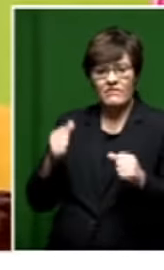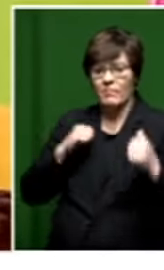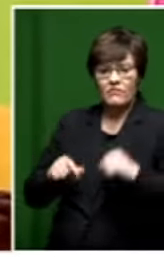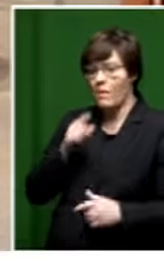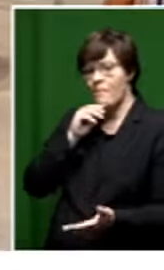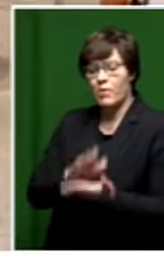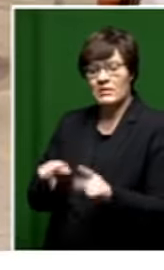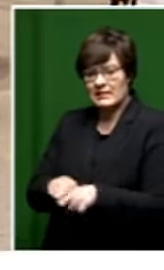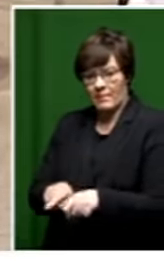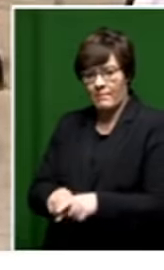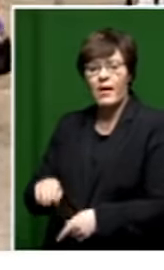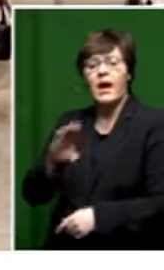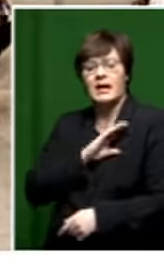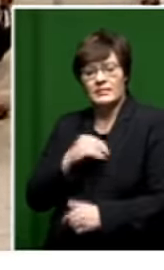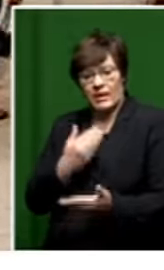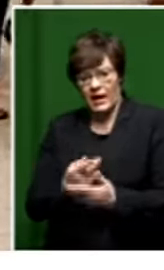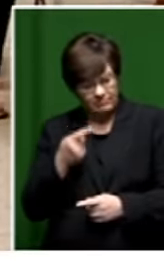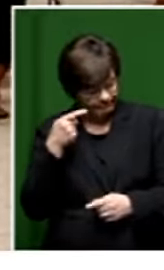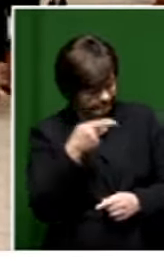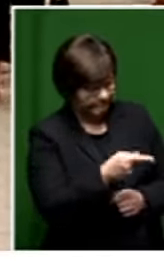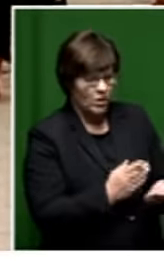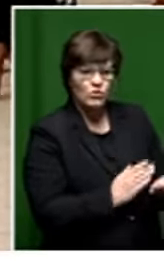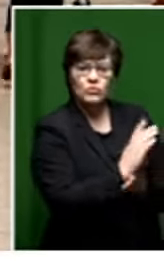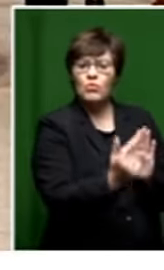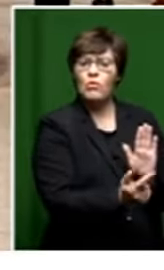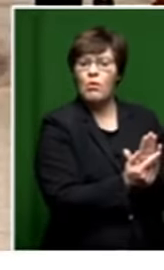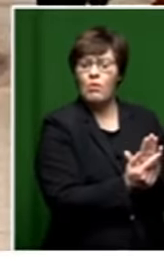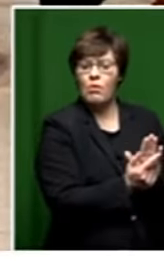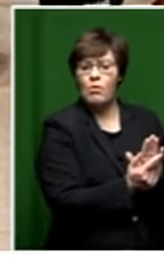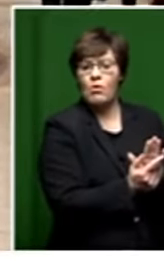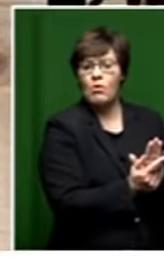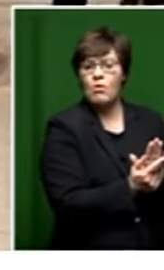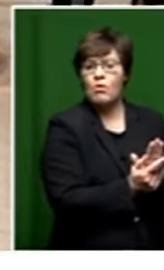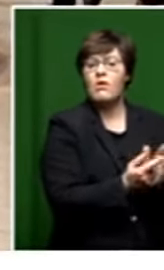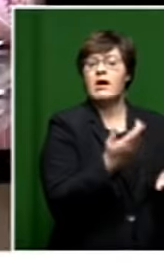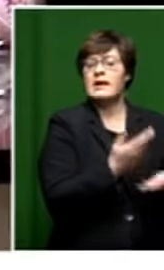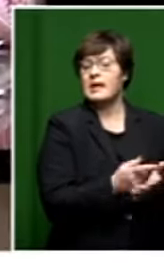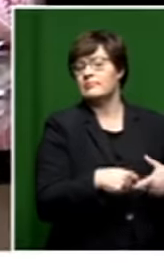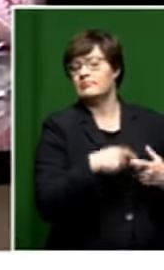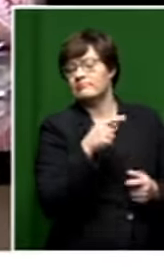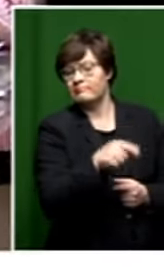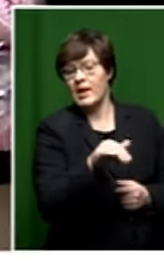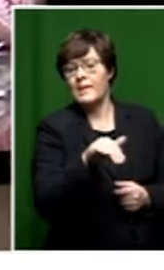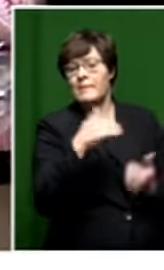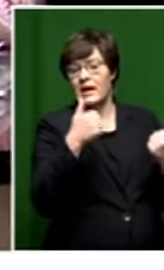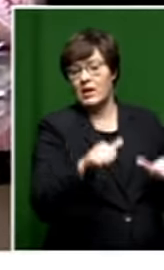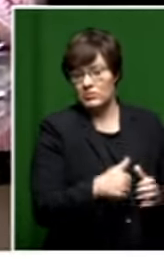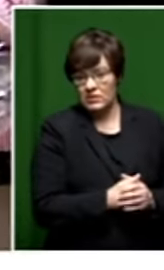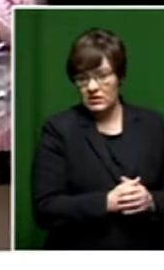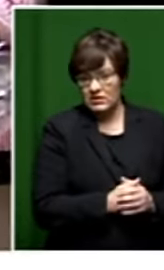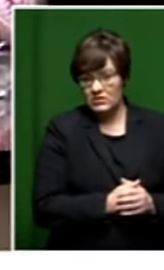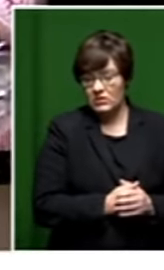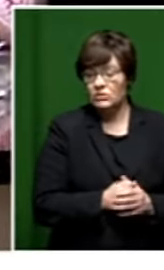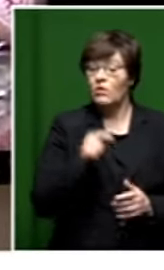as promised, the customers now, through this piece of legislation, is able to hold the bank accountable to